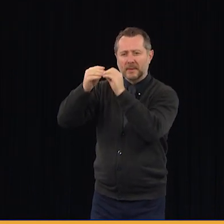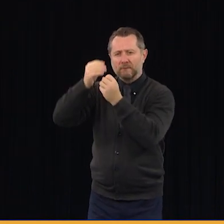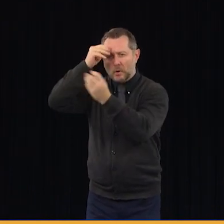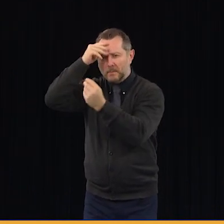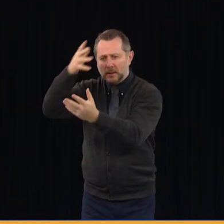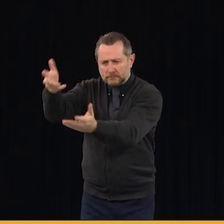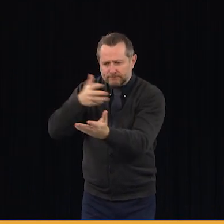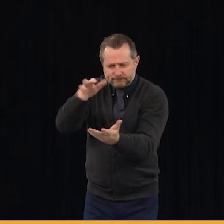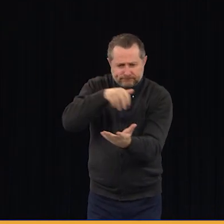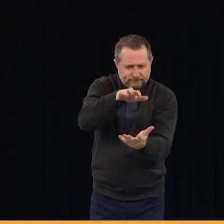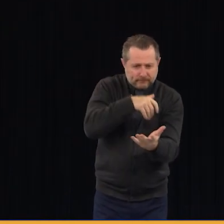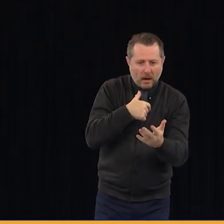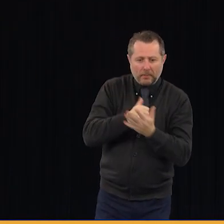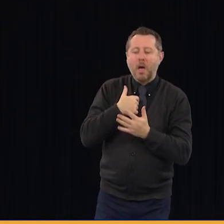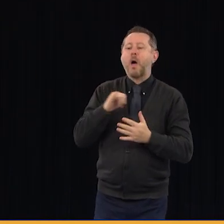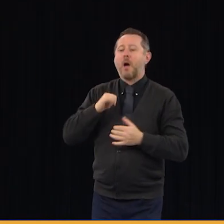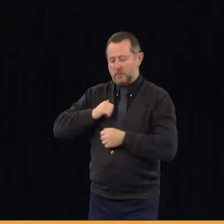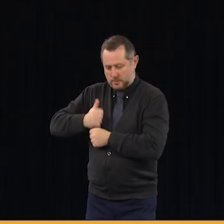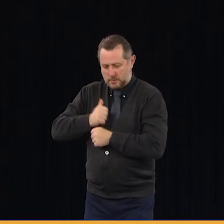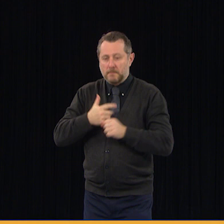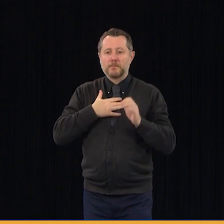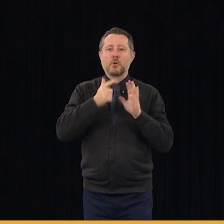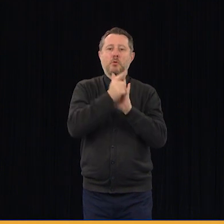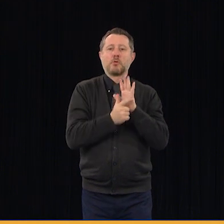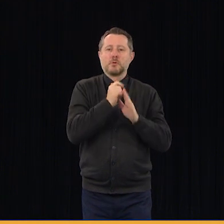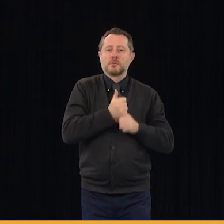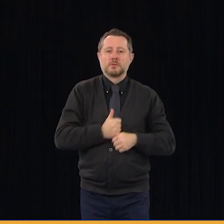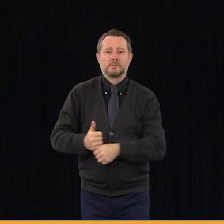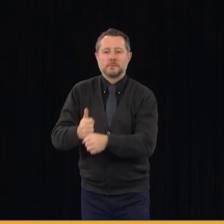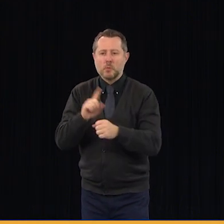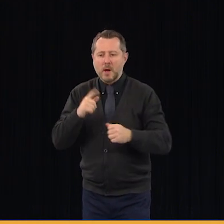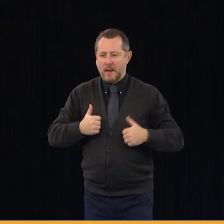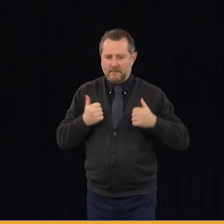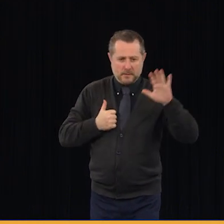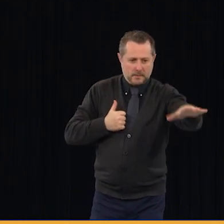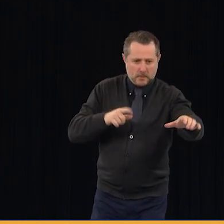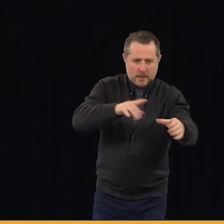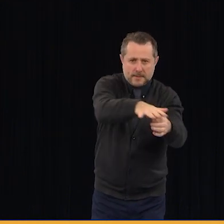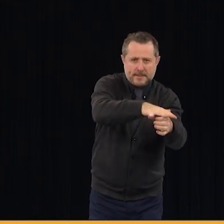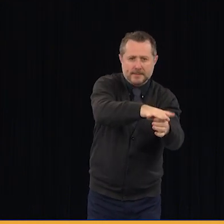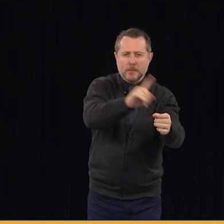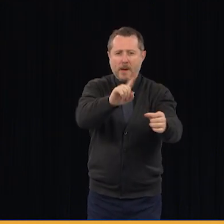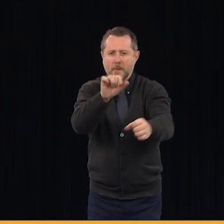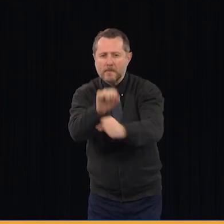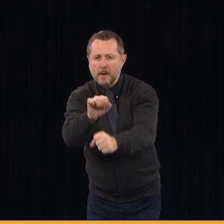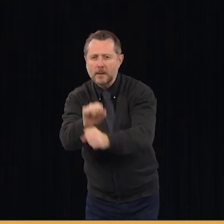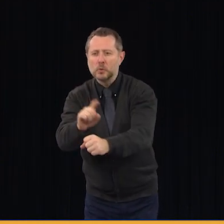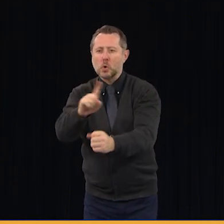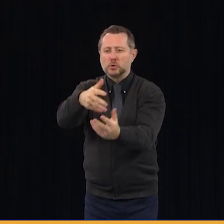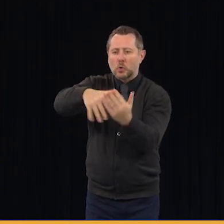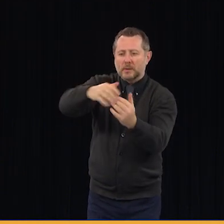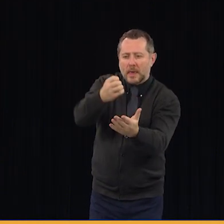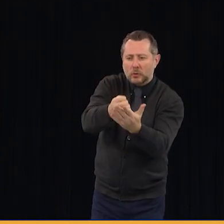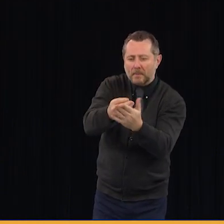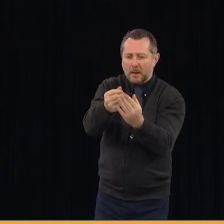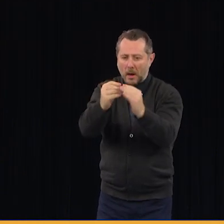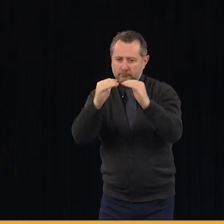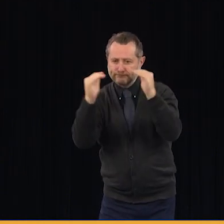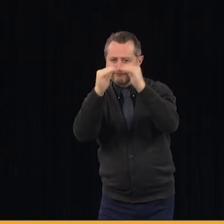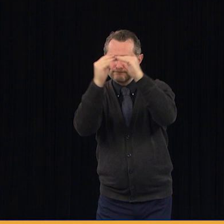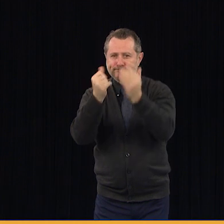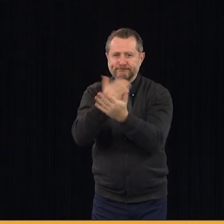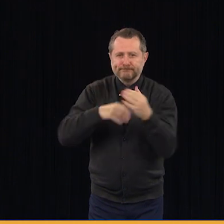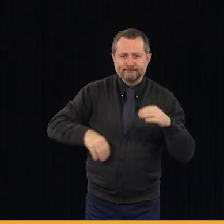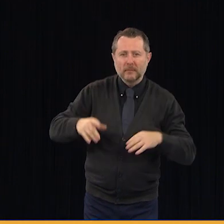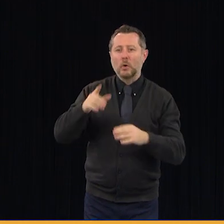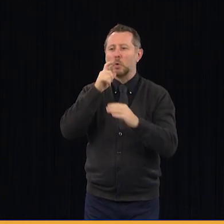to fix this. Where do people live? Where do people work? What's their socioeconomic status? Where do they socialize? What are their previous health